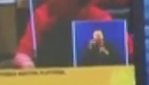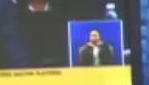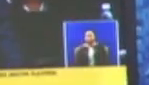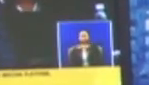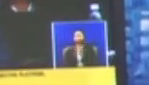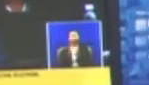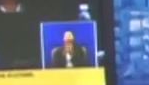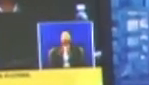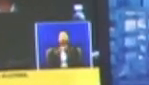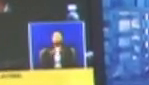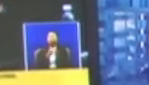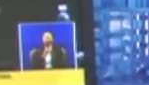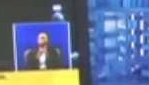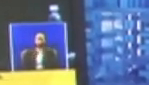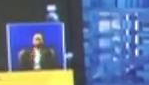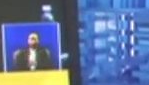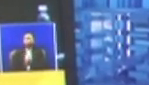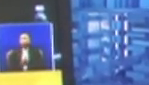down?